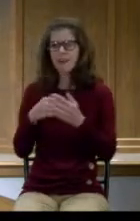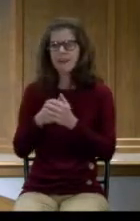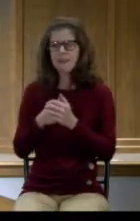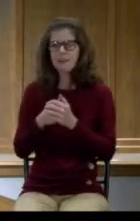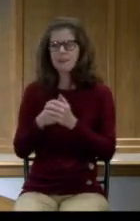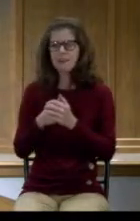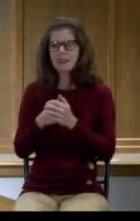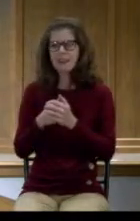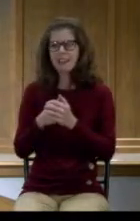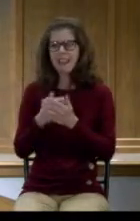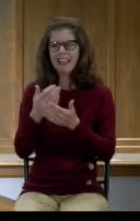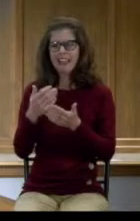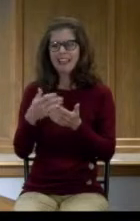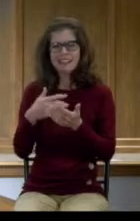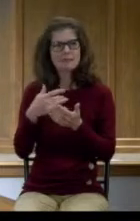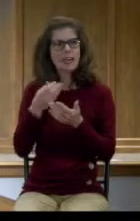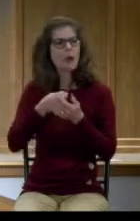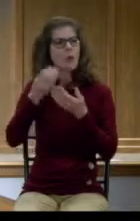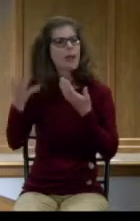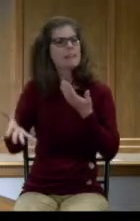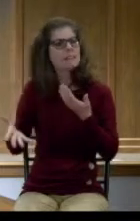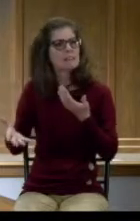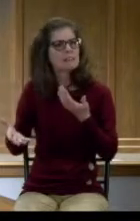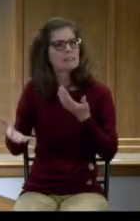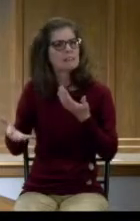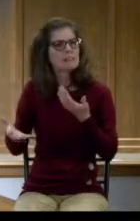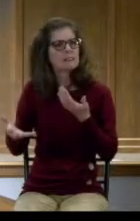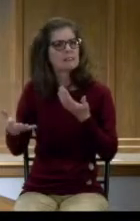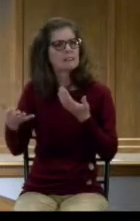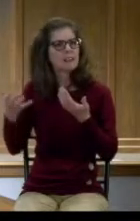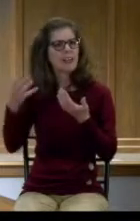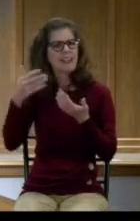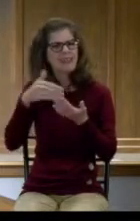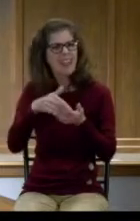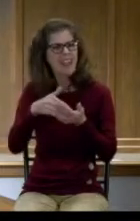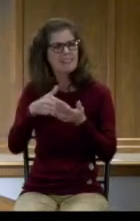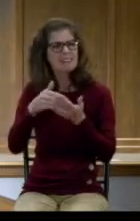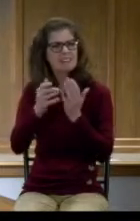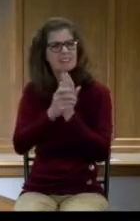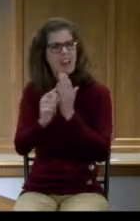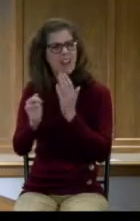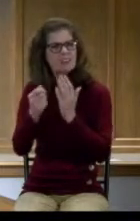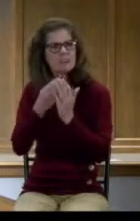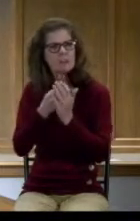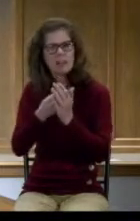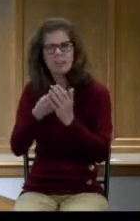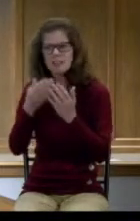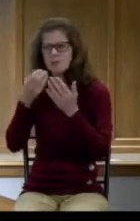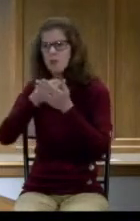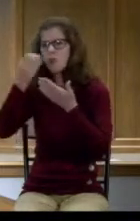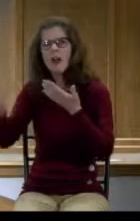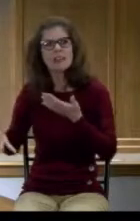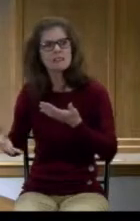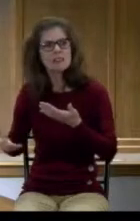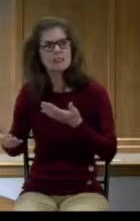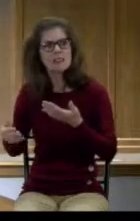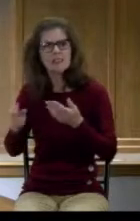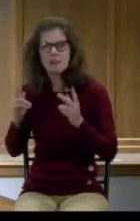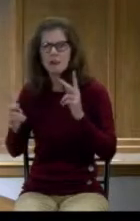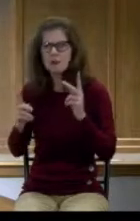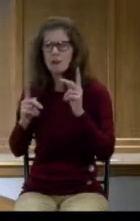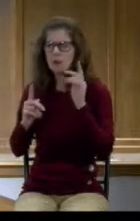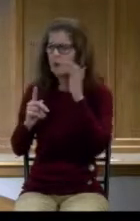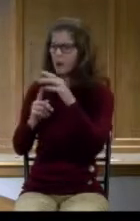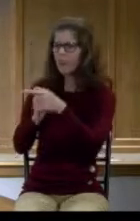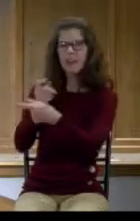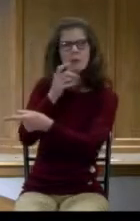than that, it really does seem like a waste. Like thousands and thousands and thousands of dollars just going down the drain. So everybody's upset because this woman, she comes in